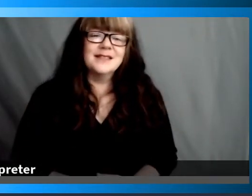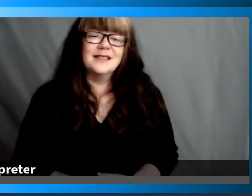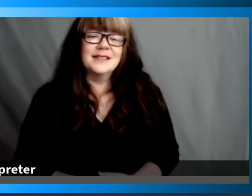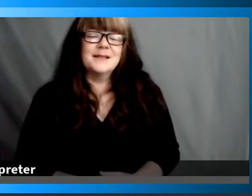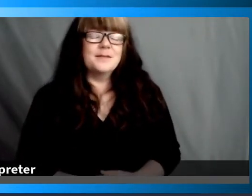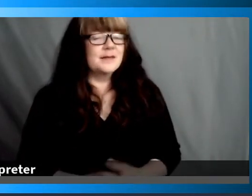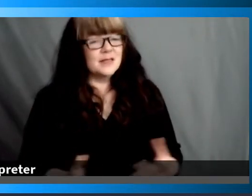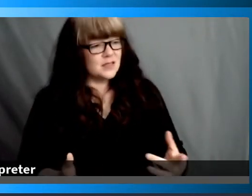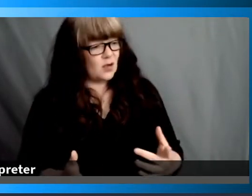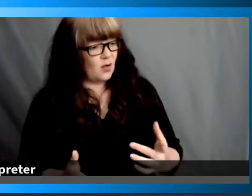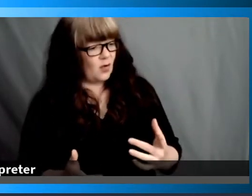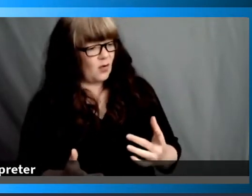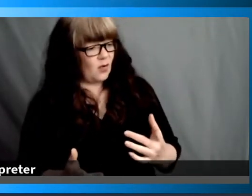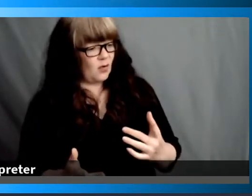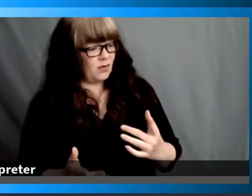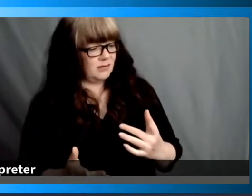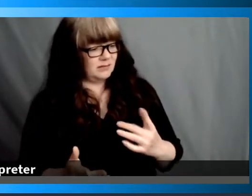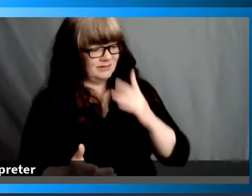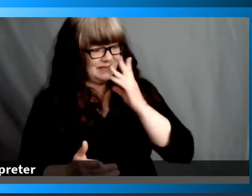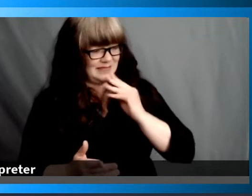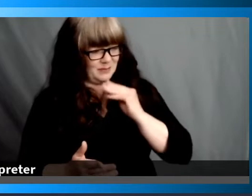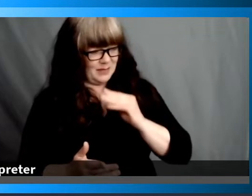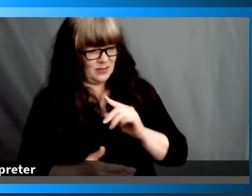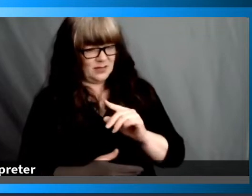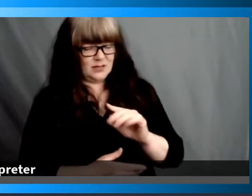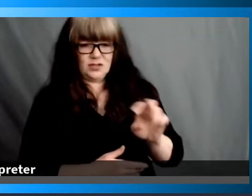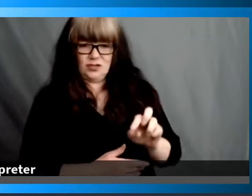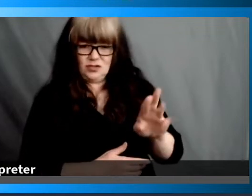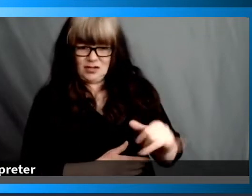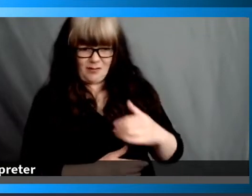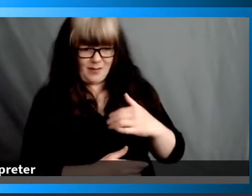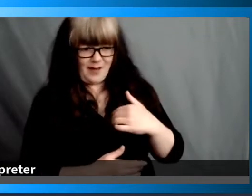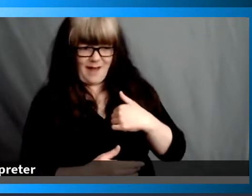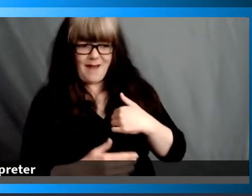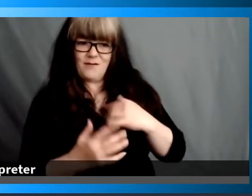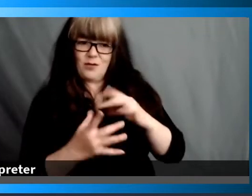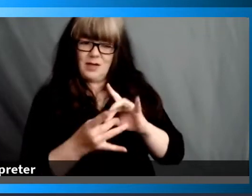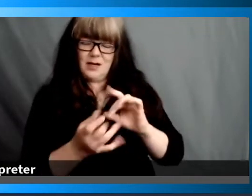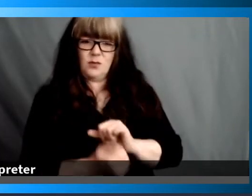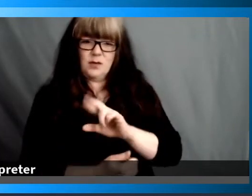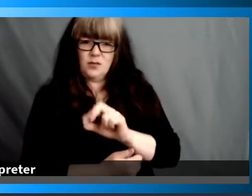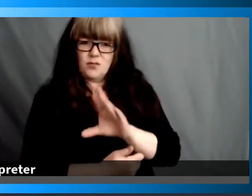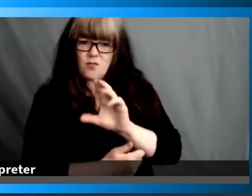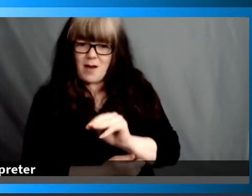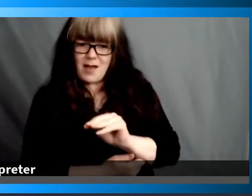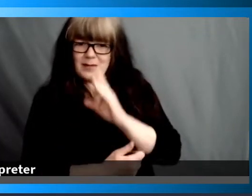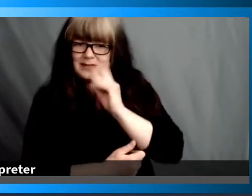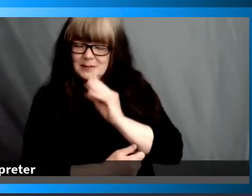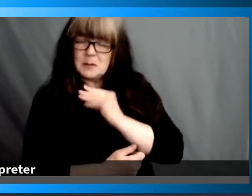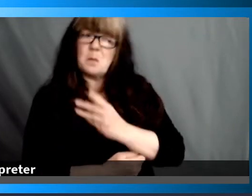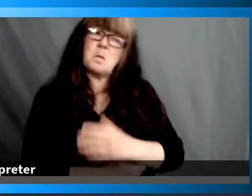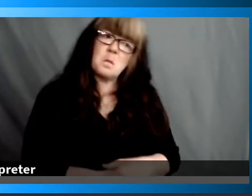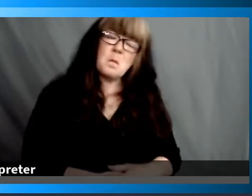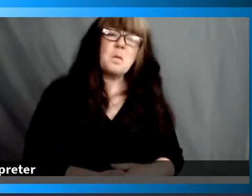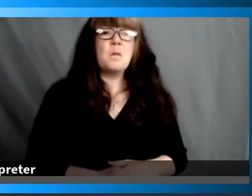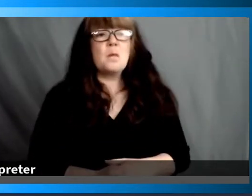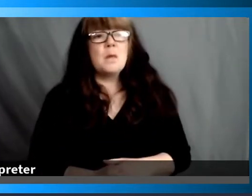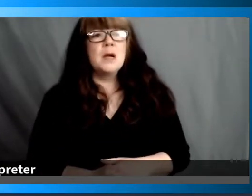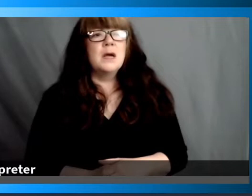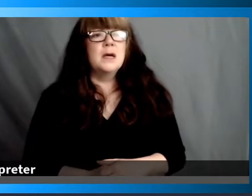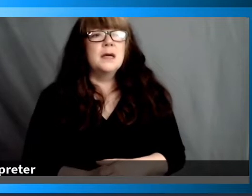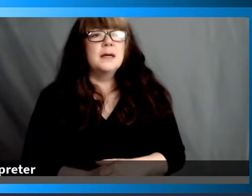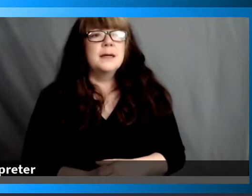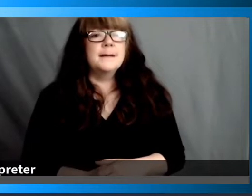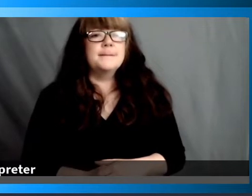What was the trials and tribulations Jeremy went through with the Robin experience? Mm-hmm. You know, it was,